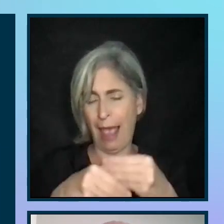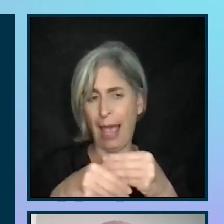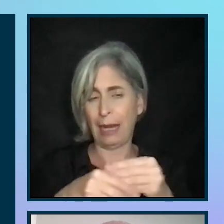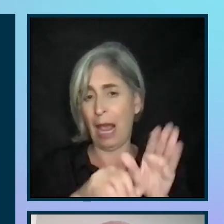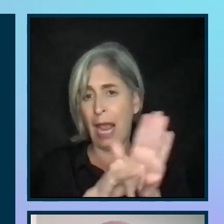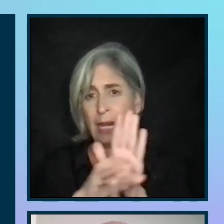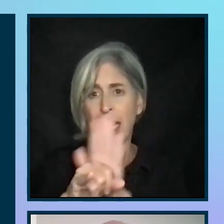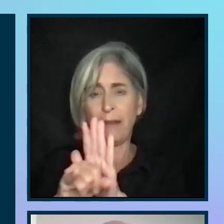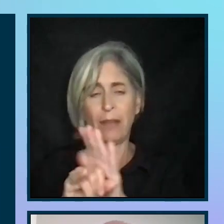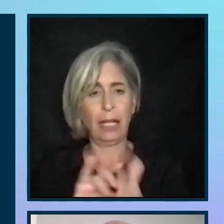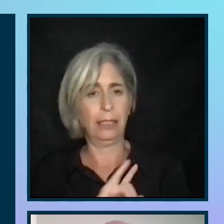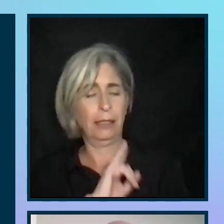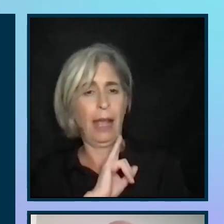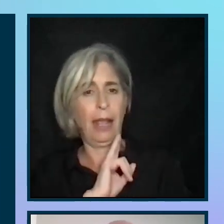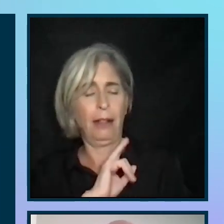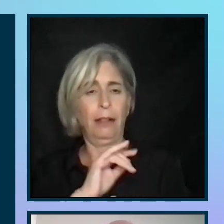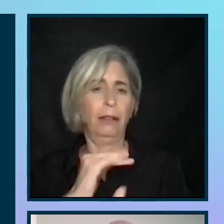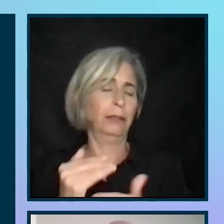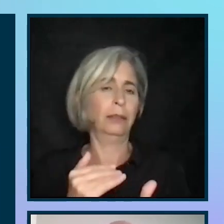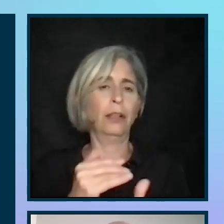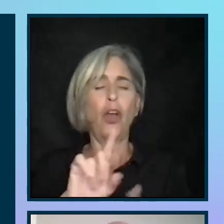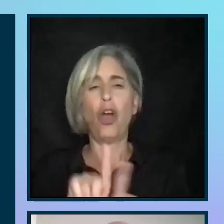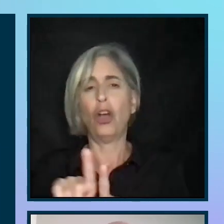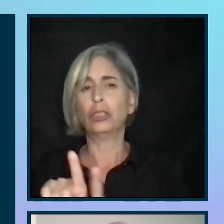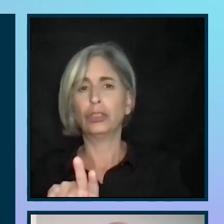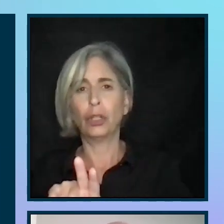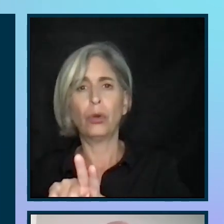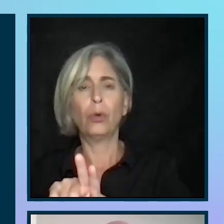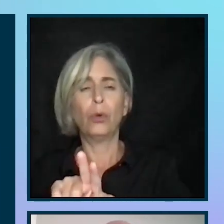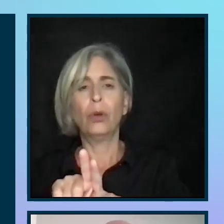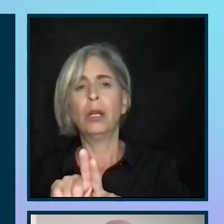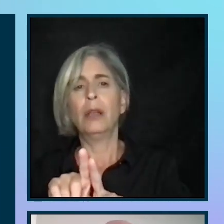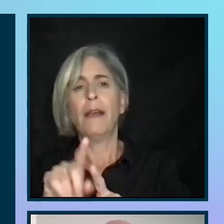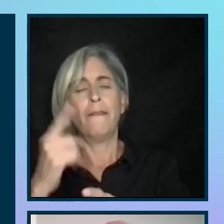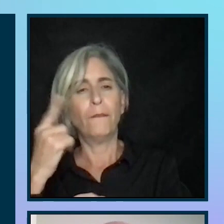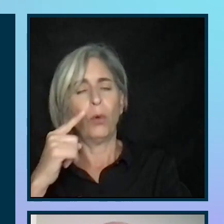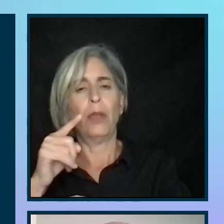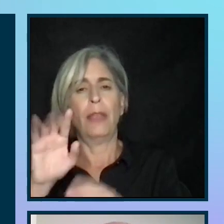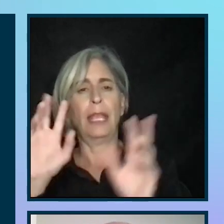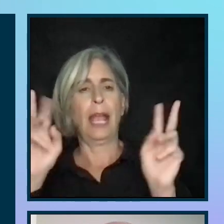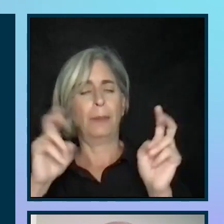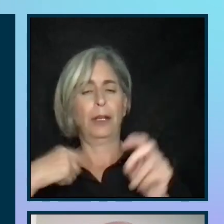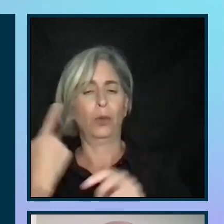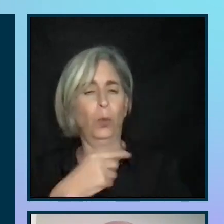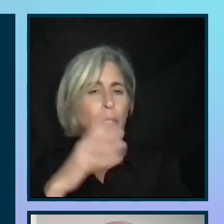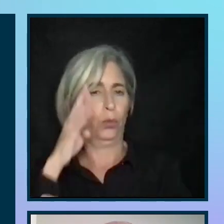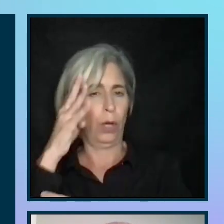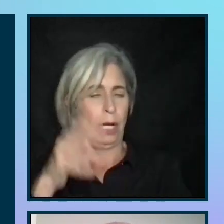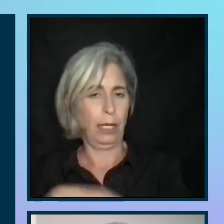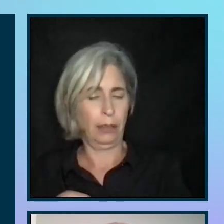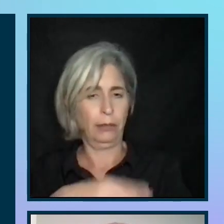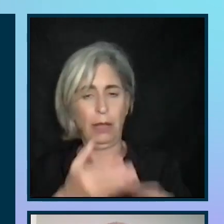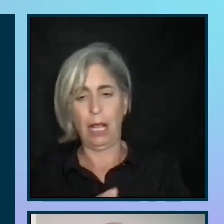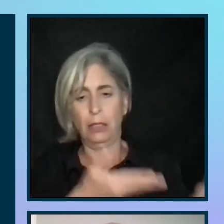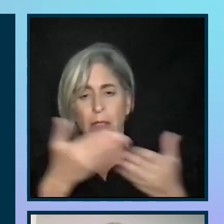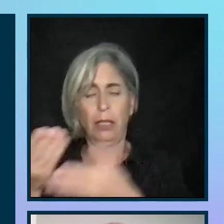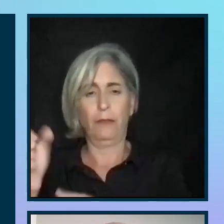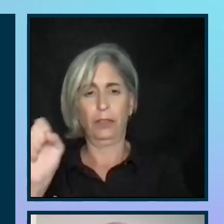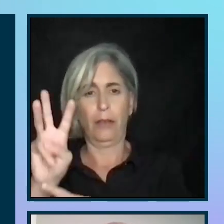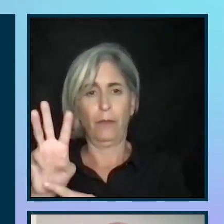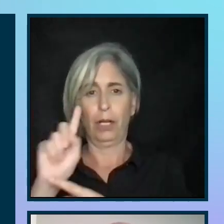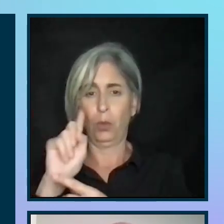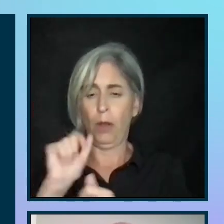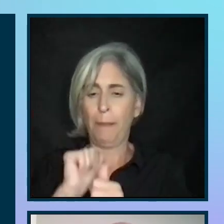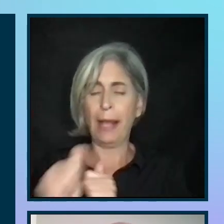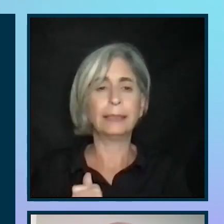identified styling and hierarchy associated with the objects that we have created, And then our delivery software in one